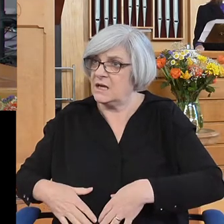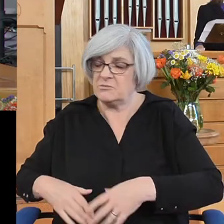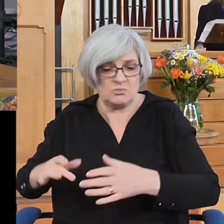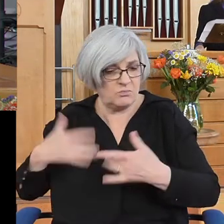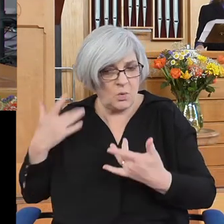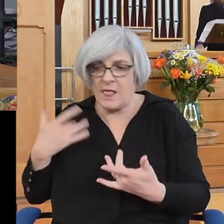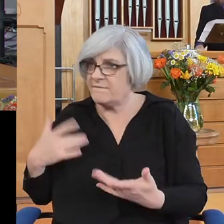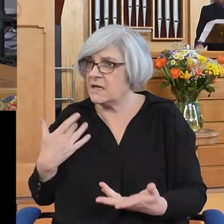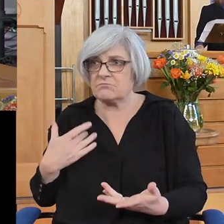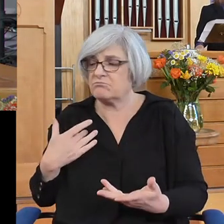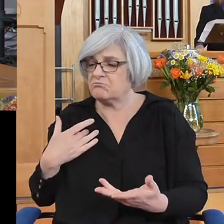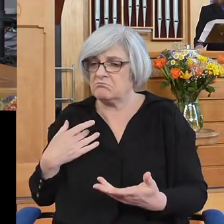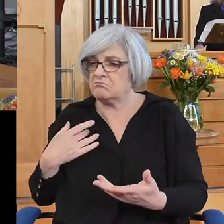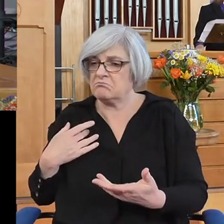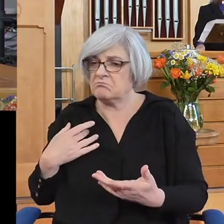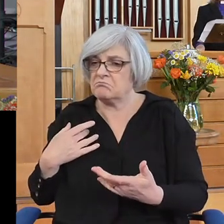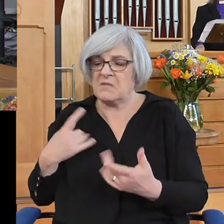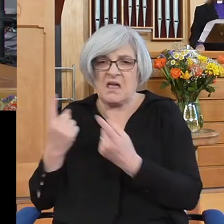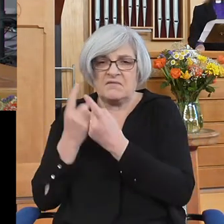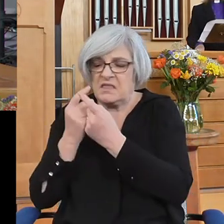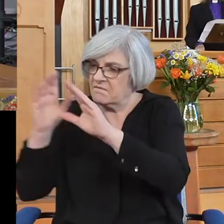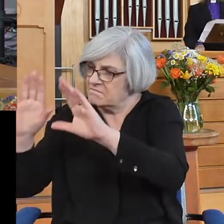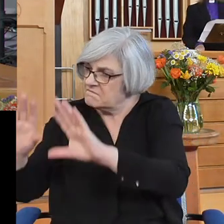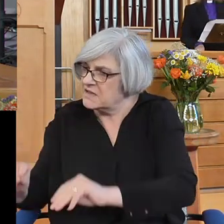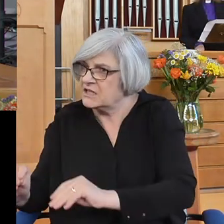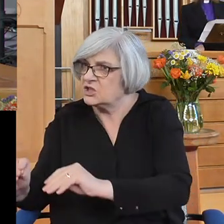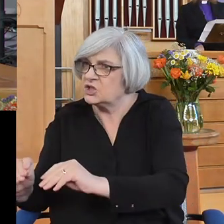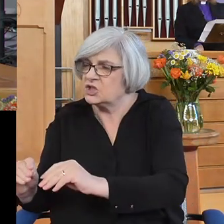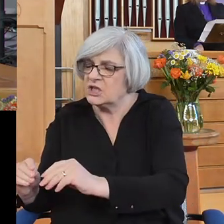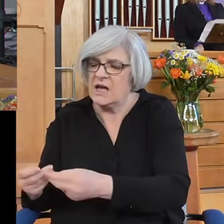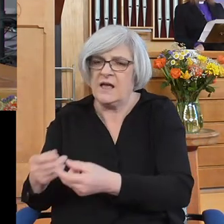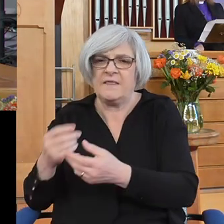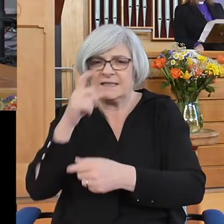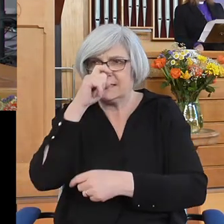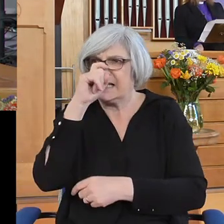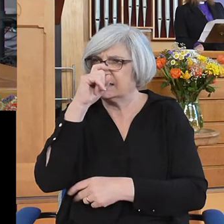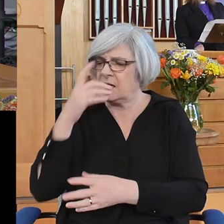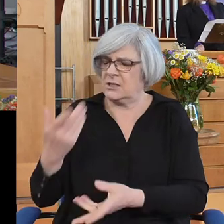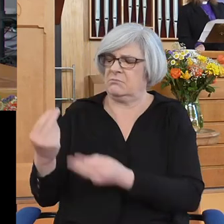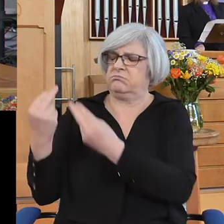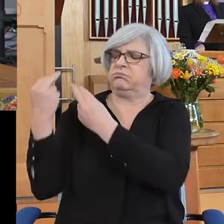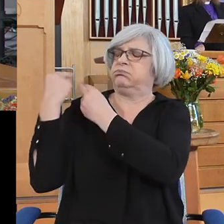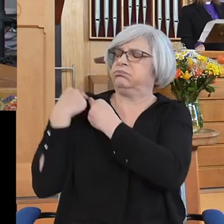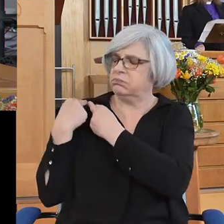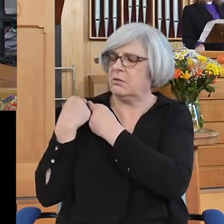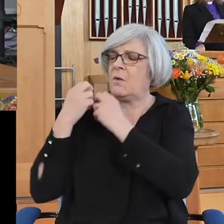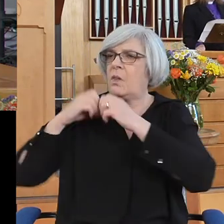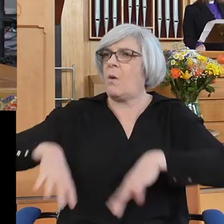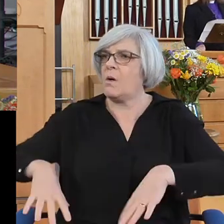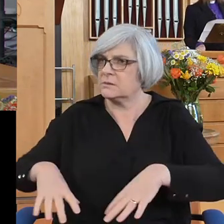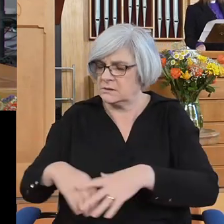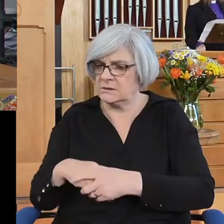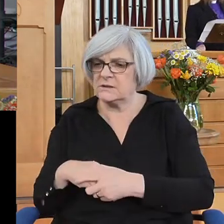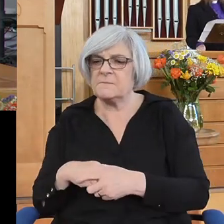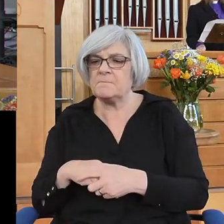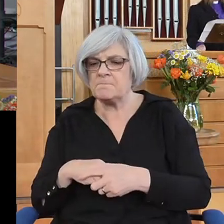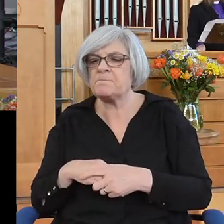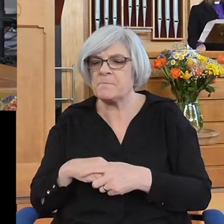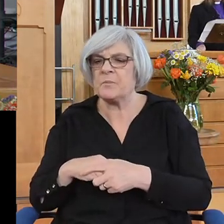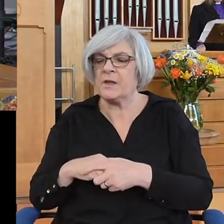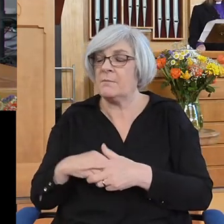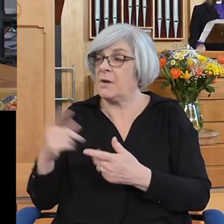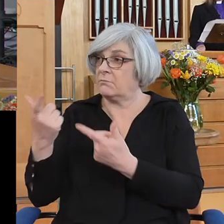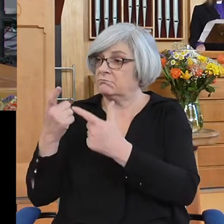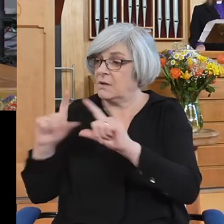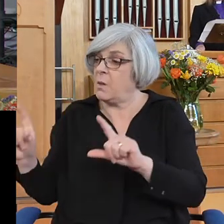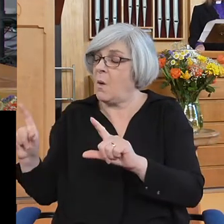the ceremony's done, the pain of loss being borne and endured. And at the word of